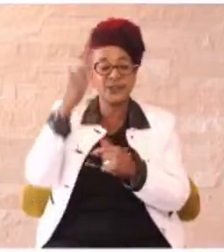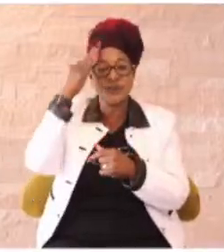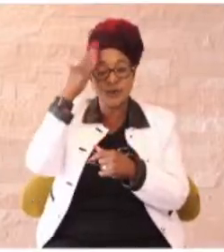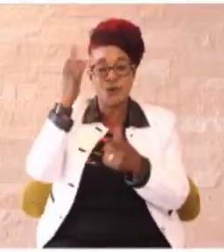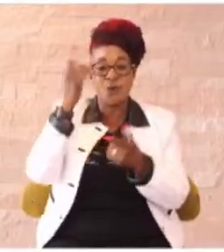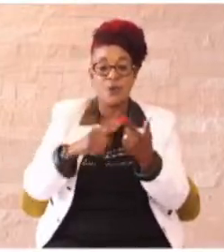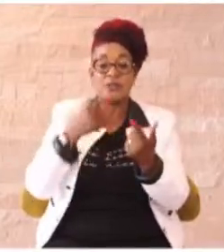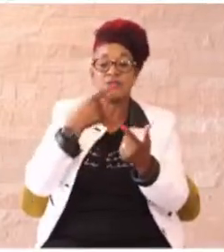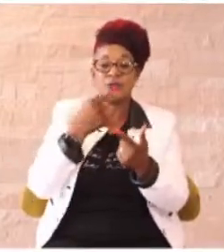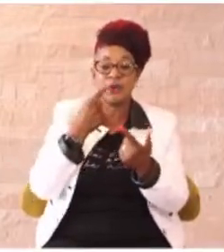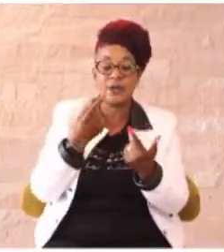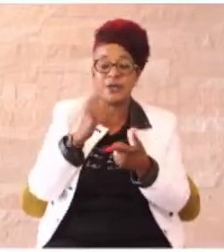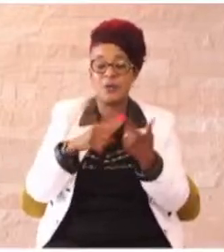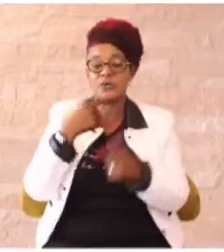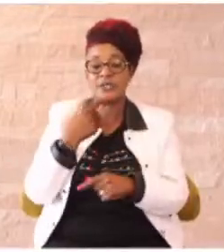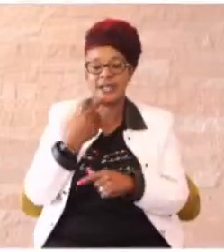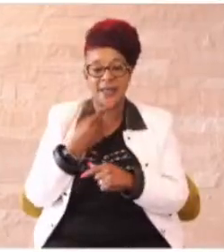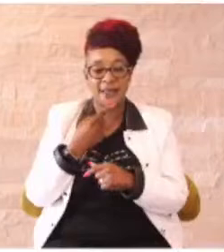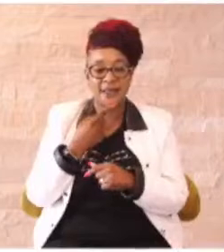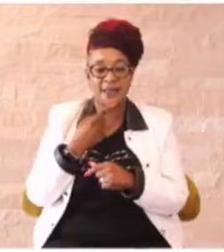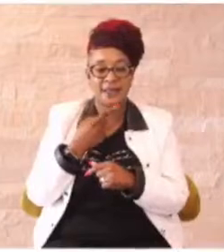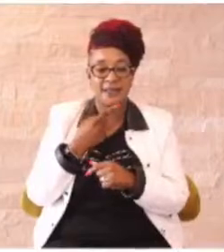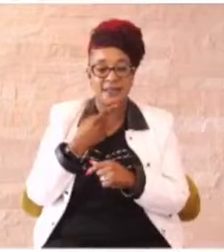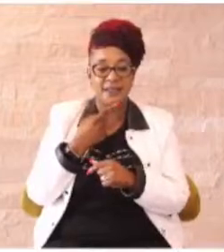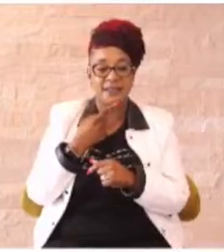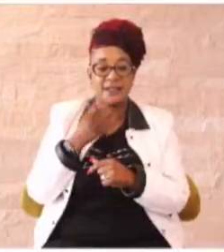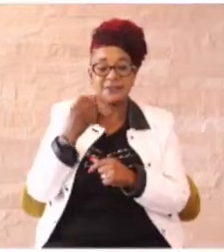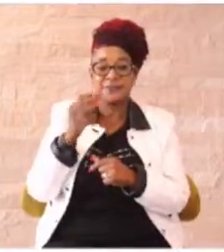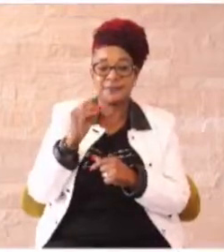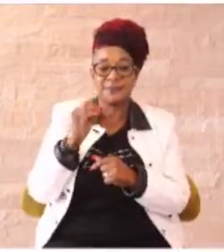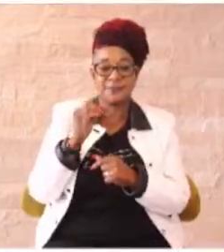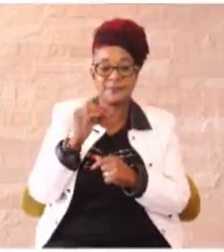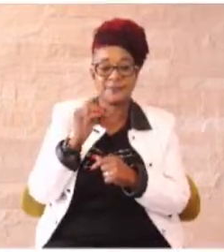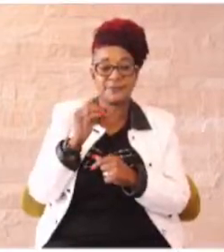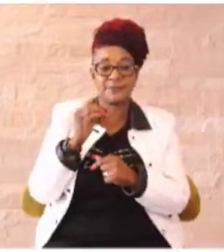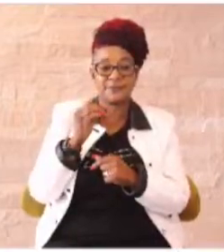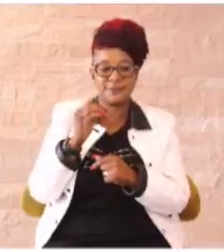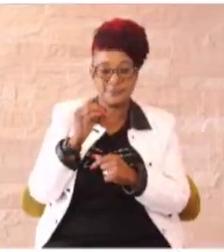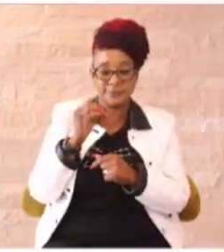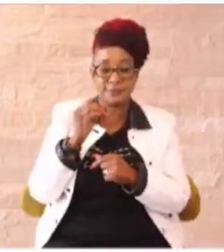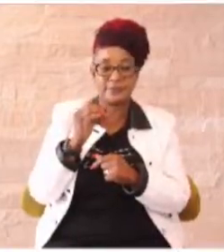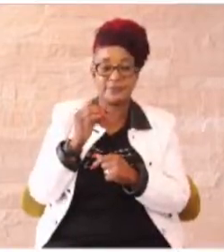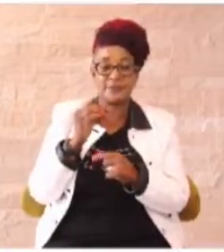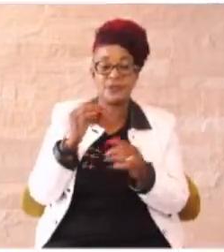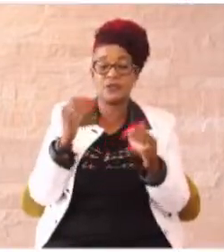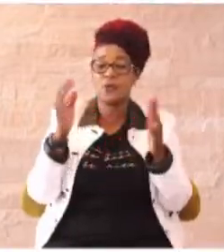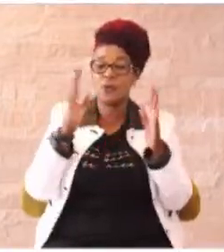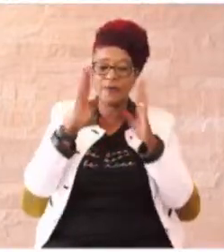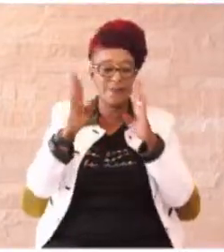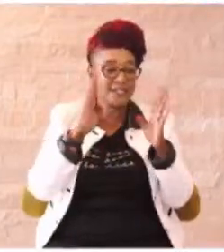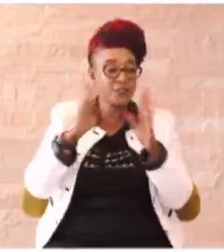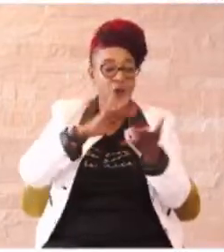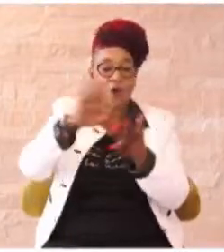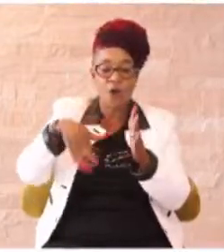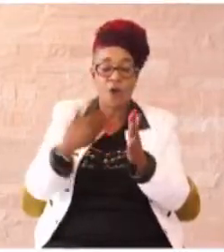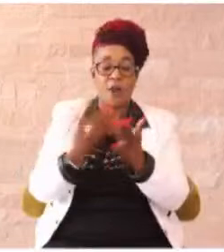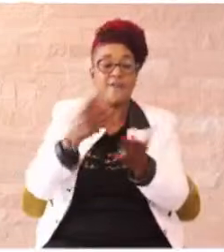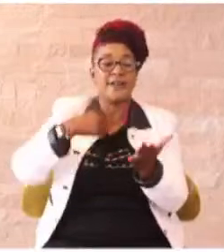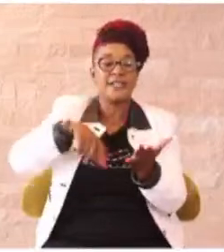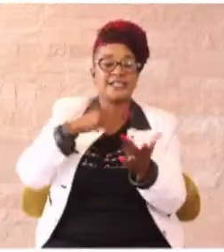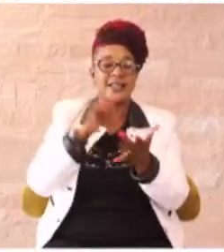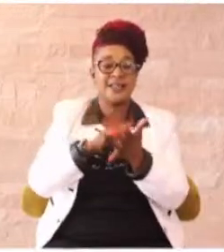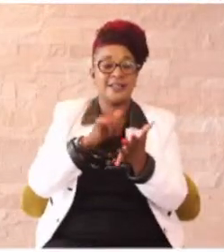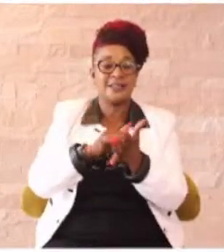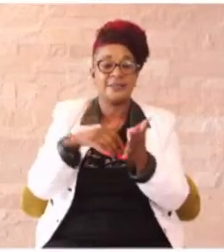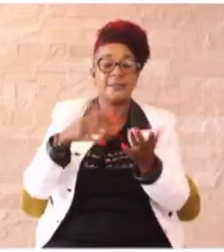talk about and what to say, to the level that she has convinced all of us regarding the